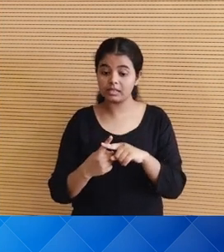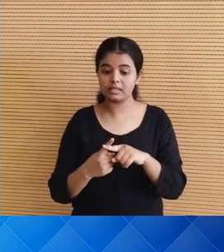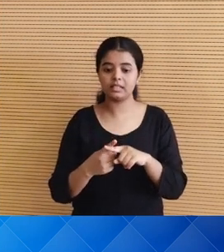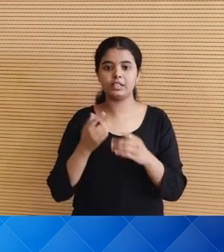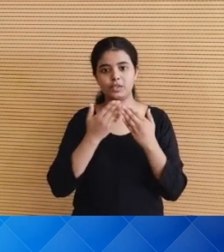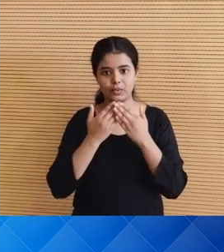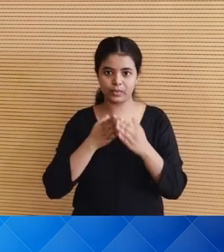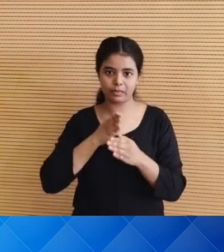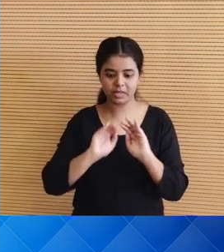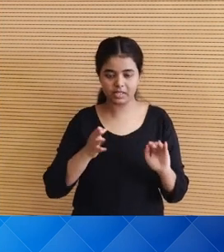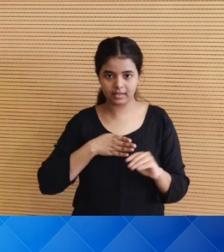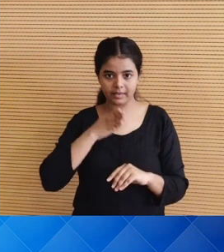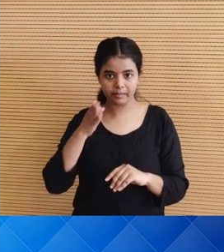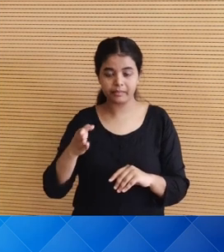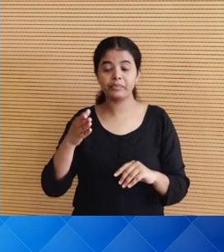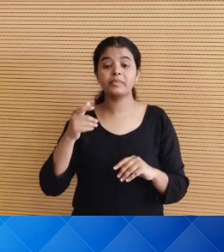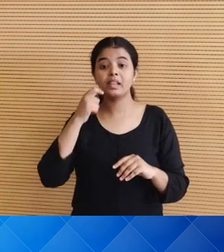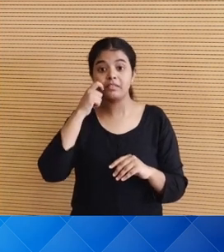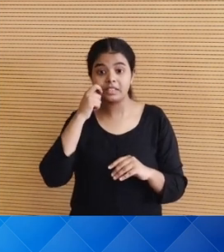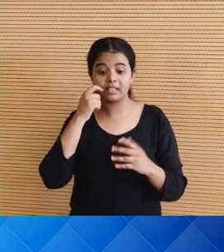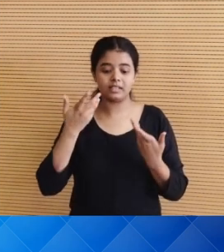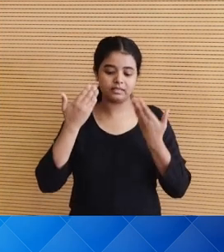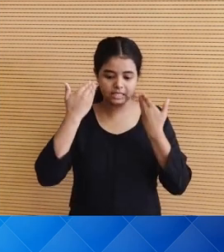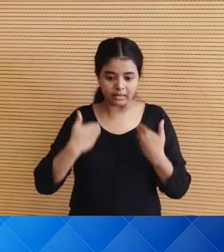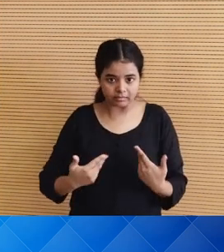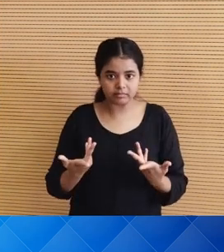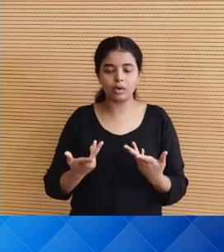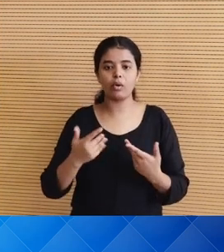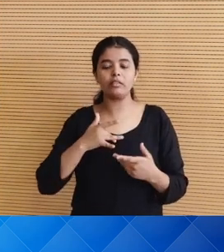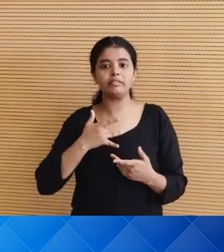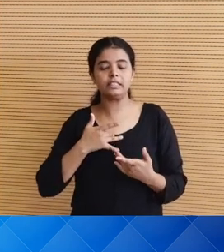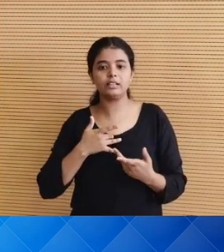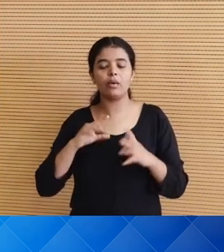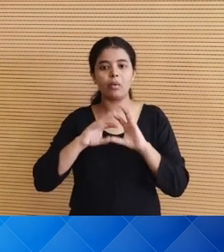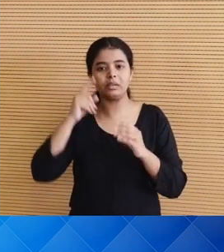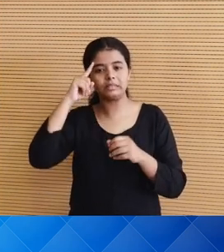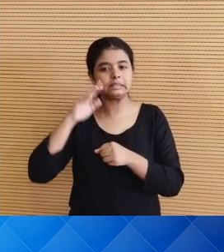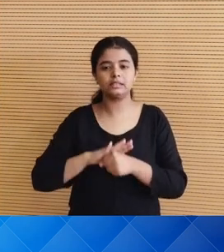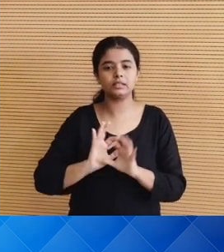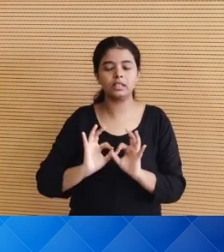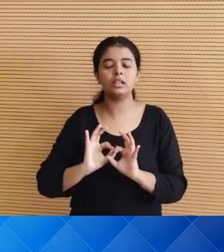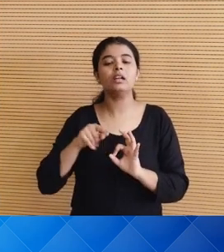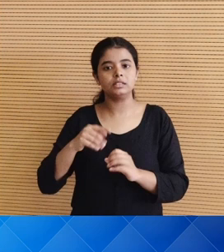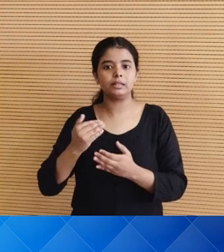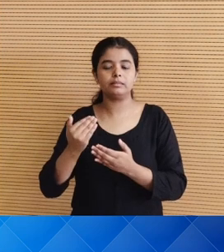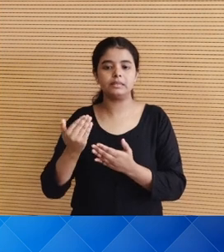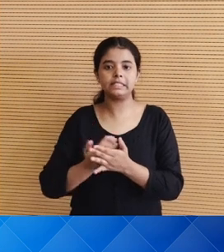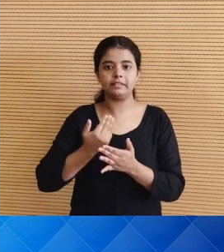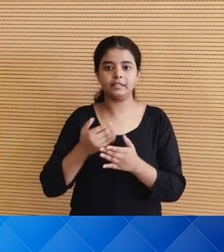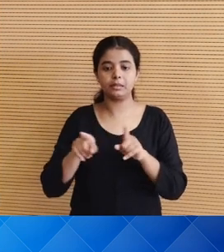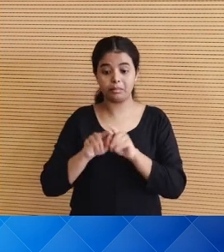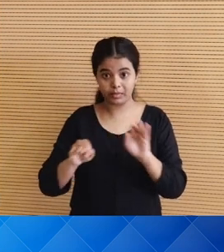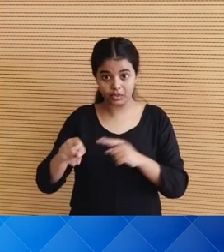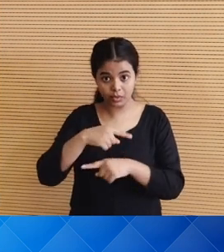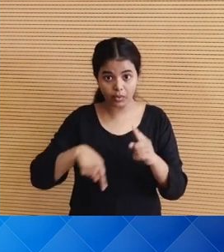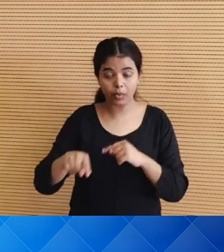school. So apart from the physical and emotional safety of the children, it is very important to ensure the mental health of the children, mental health